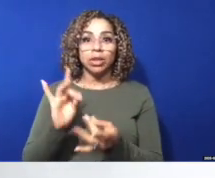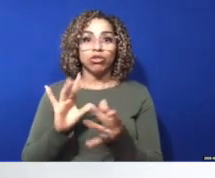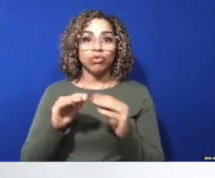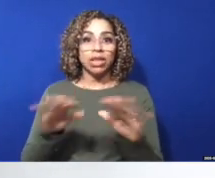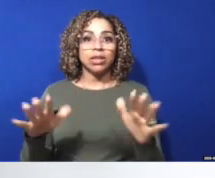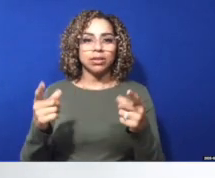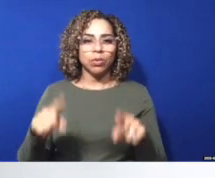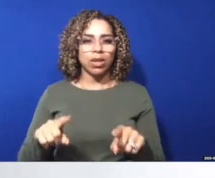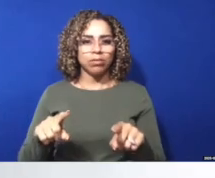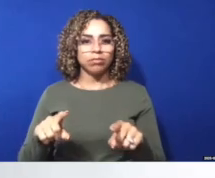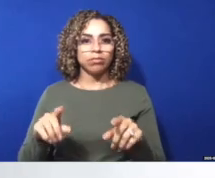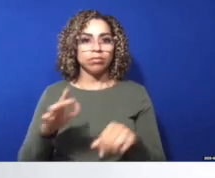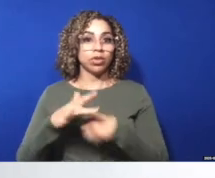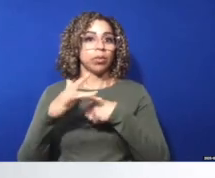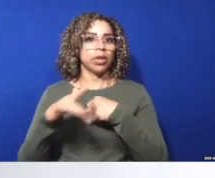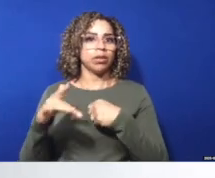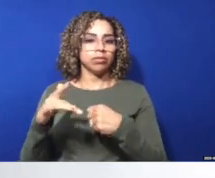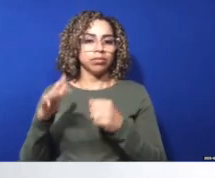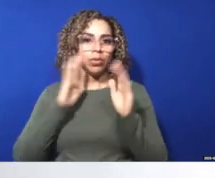so much.